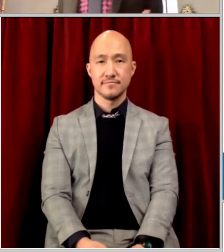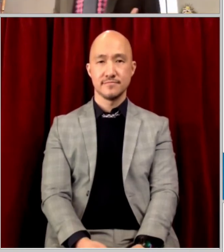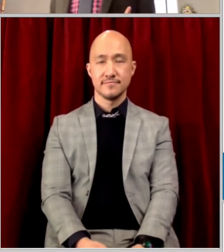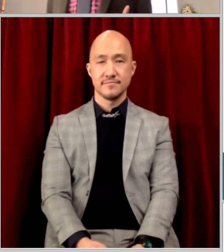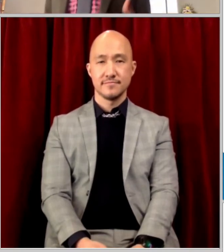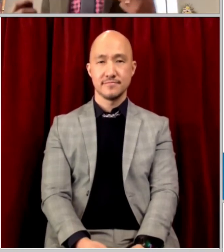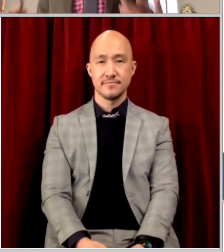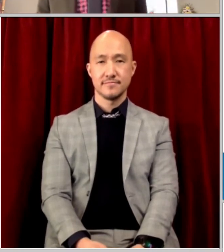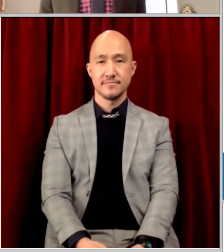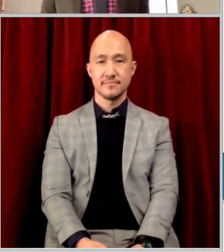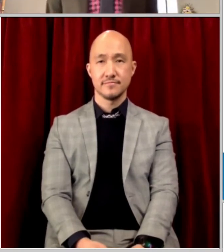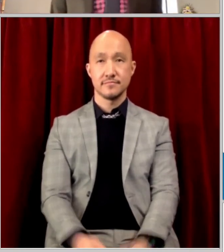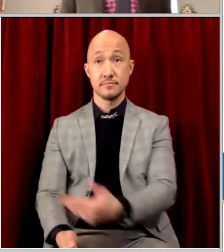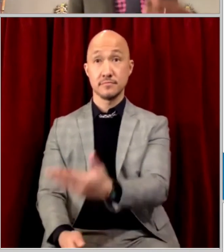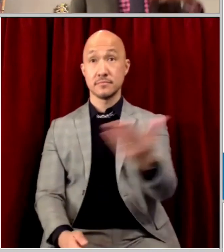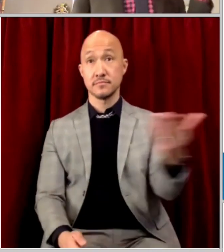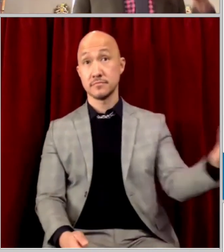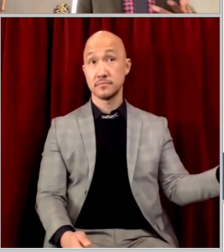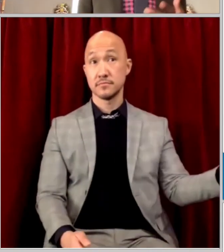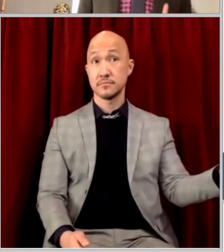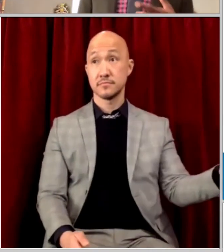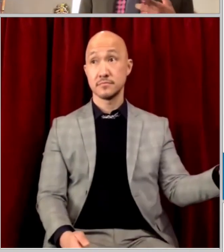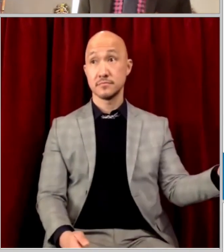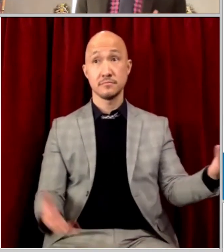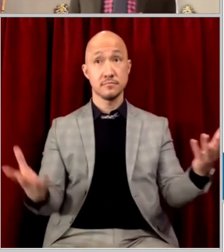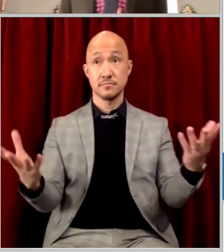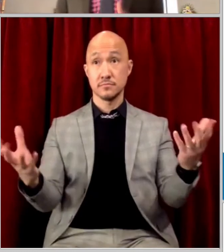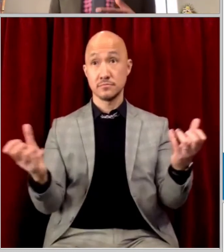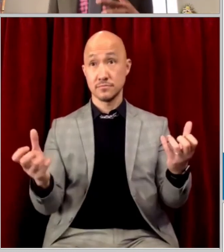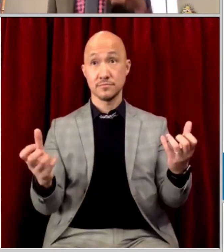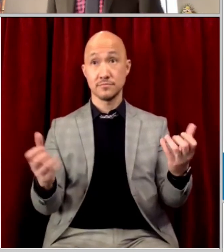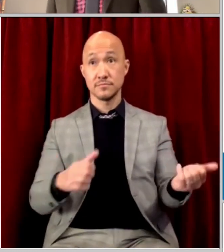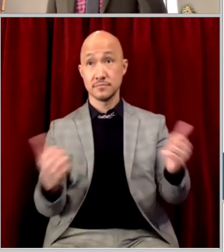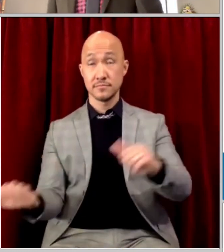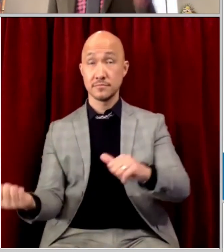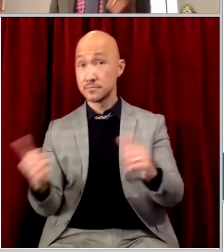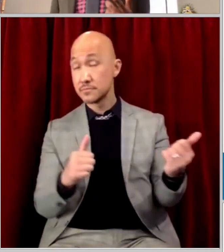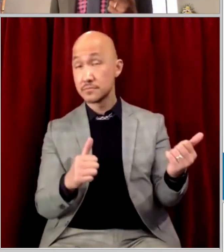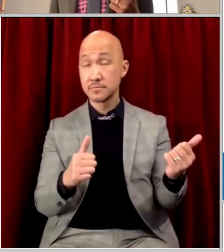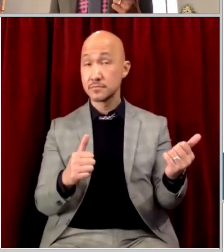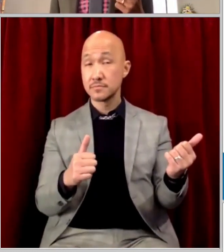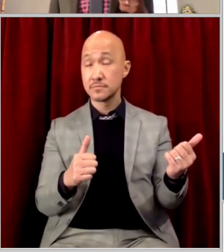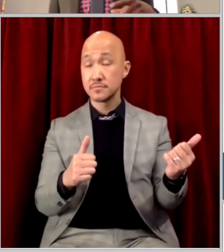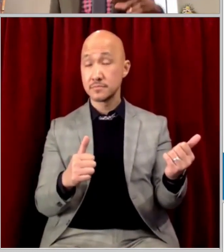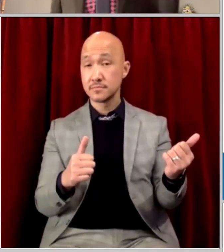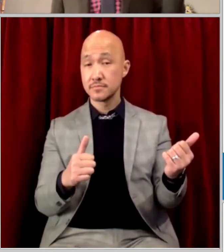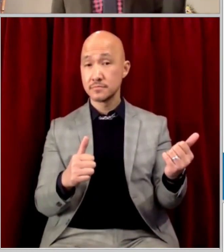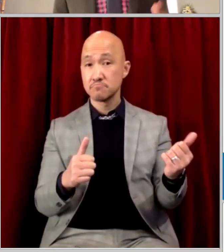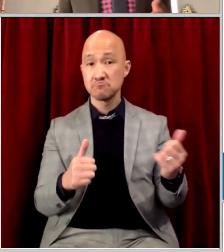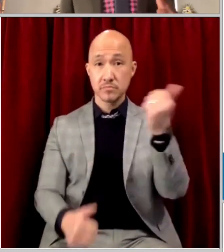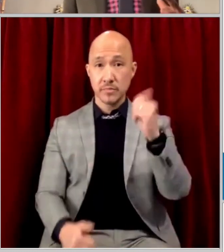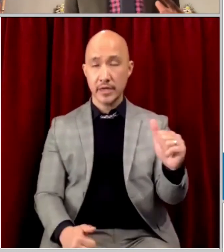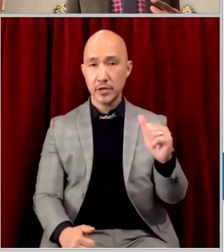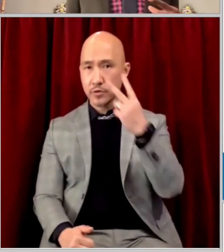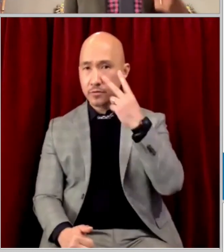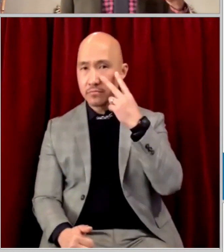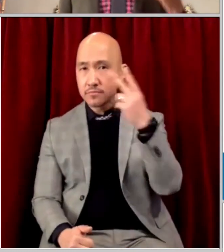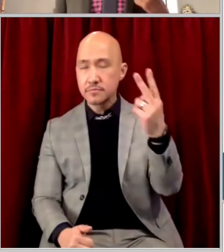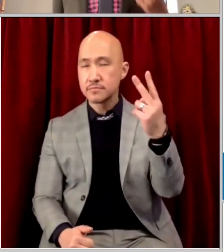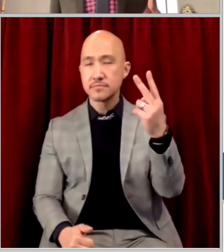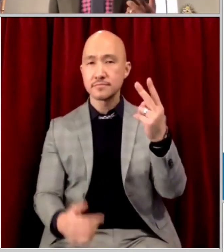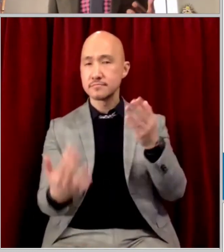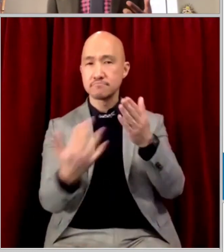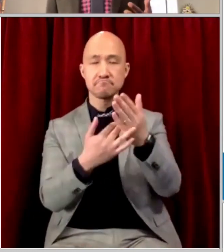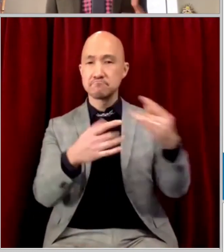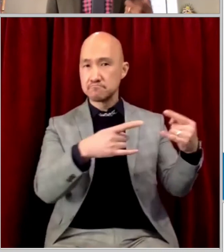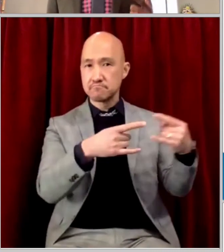Isn't there somebody in the auditorium today? Is there somebody online who's been thinking about this, who've been contemplating